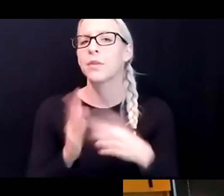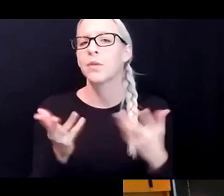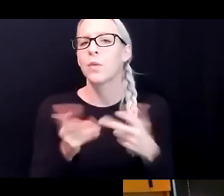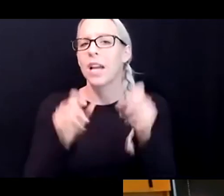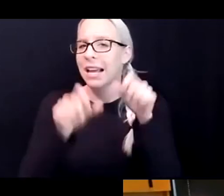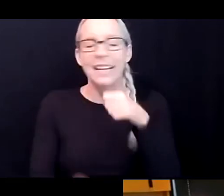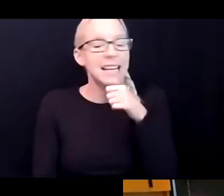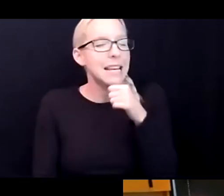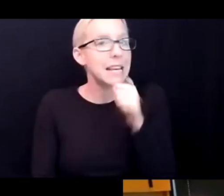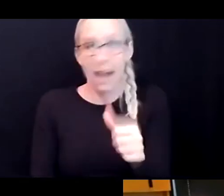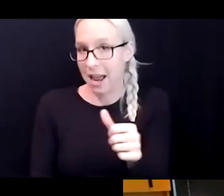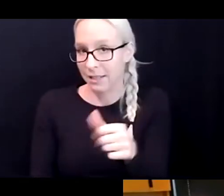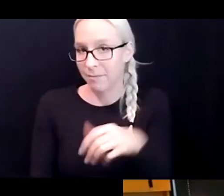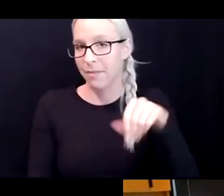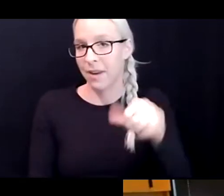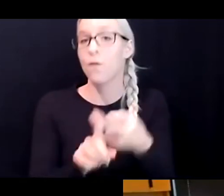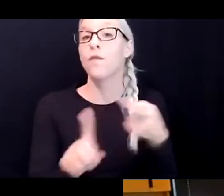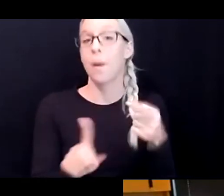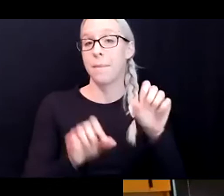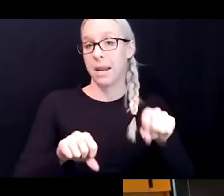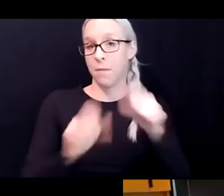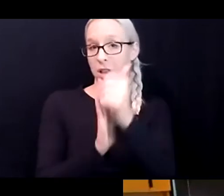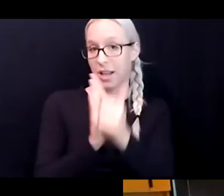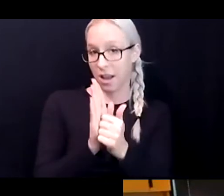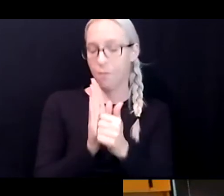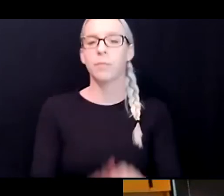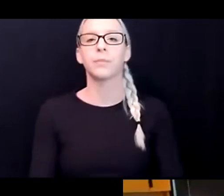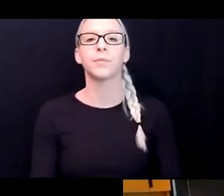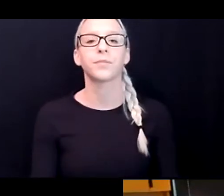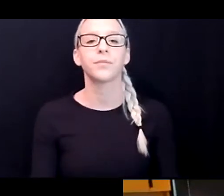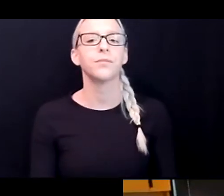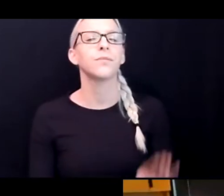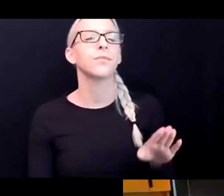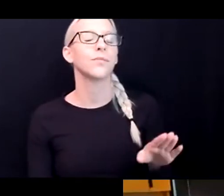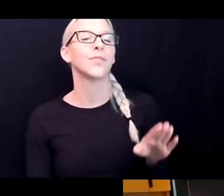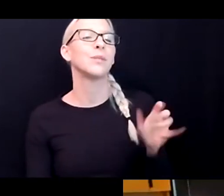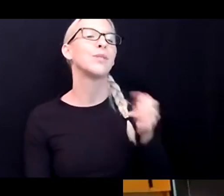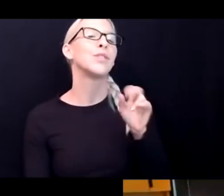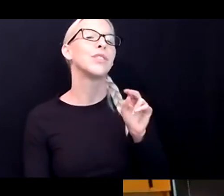ABLE account? So we'll share that there are what John and I like to